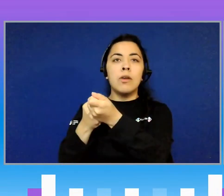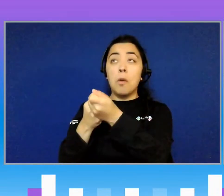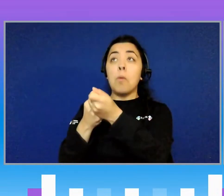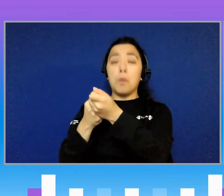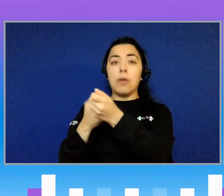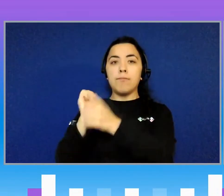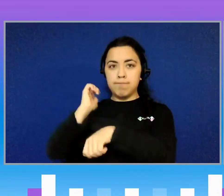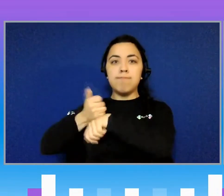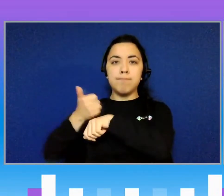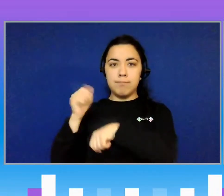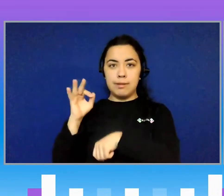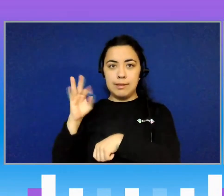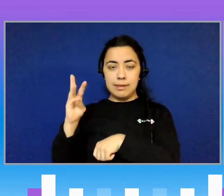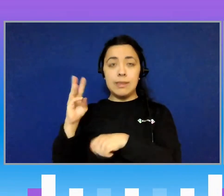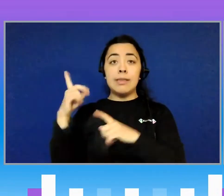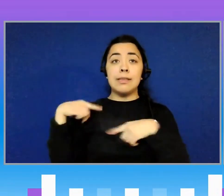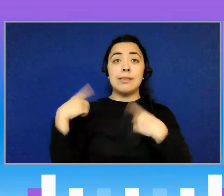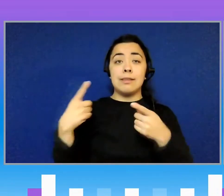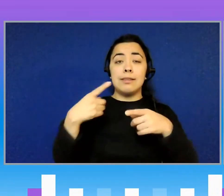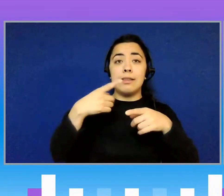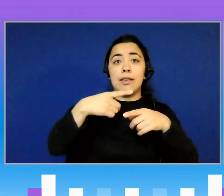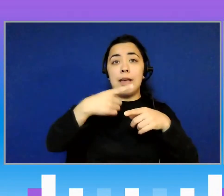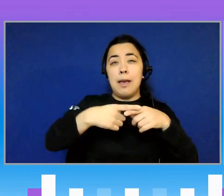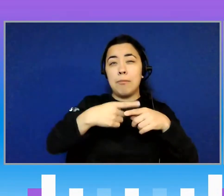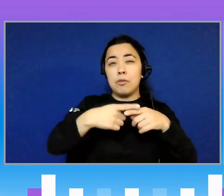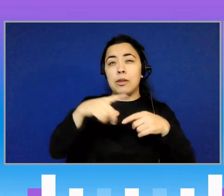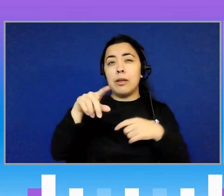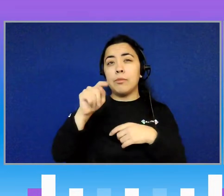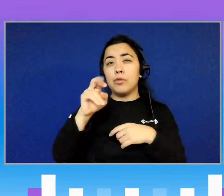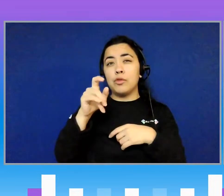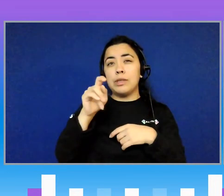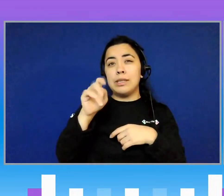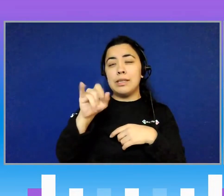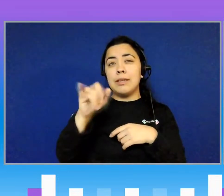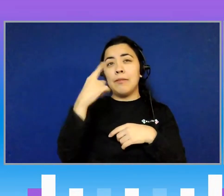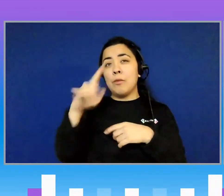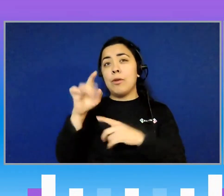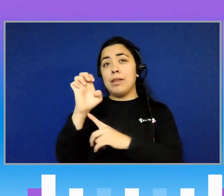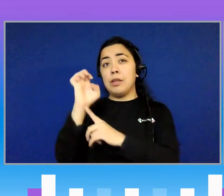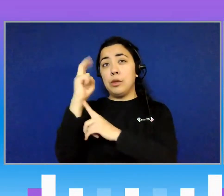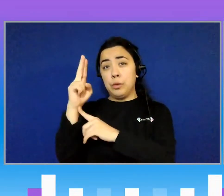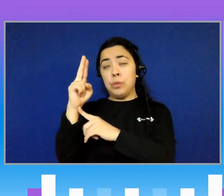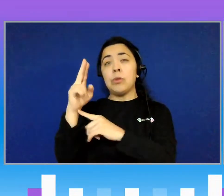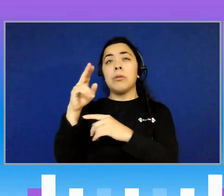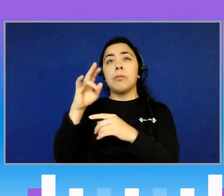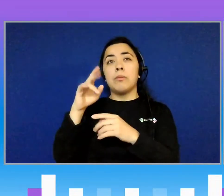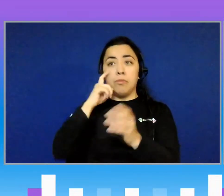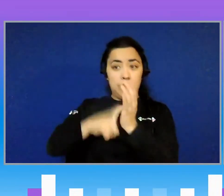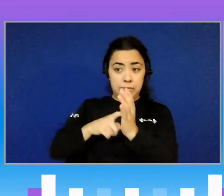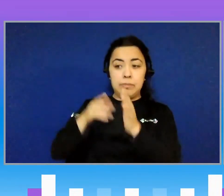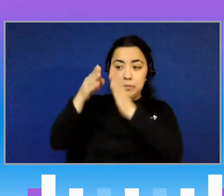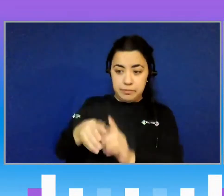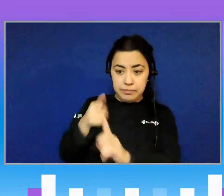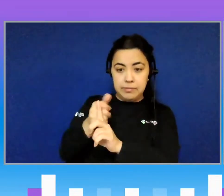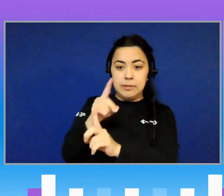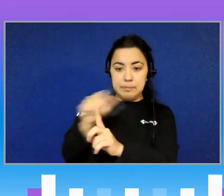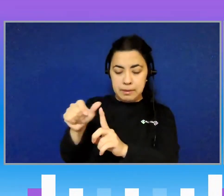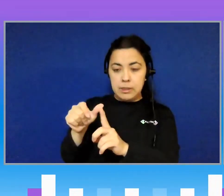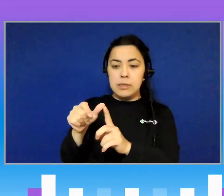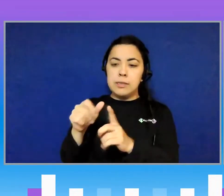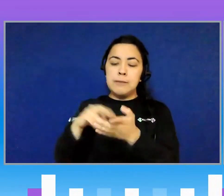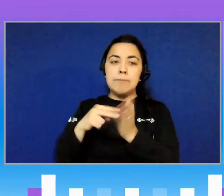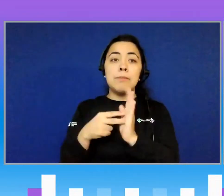Amsterdam Treaty of the EU recognized the persons with disabilities, the European Union has been